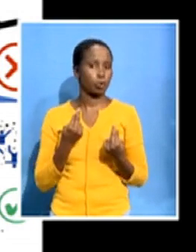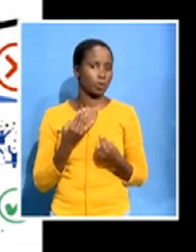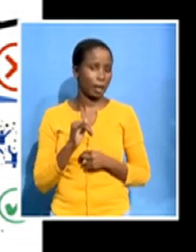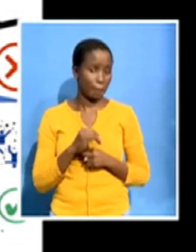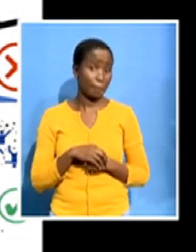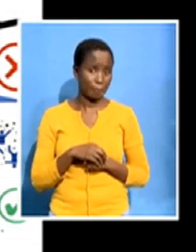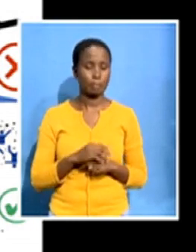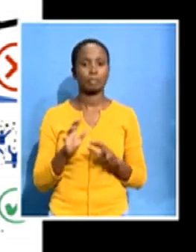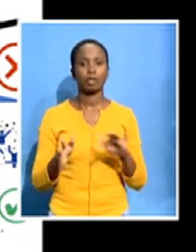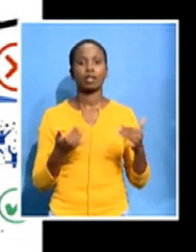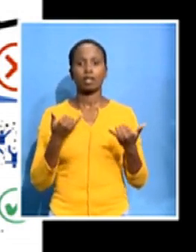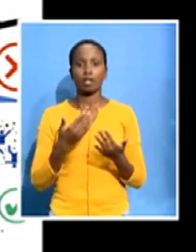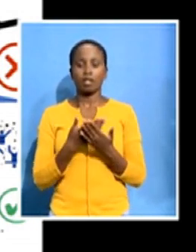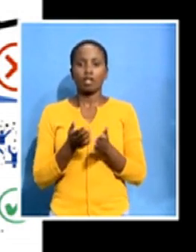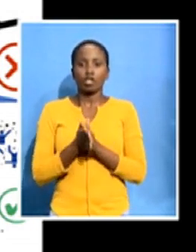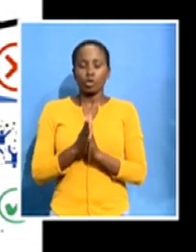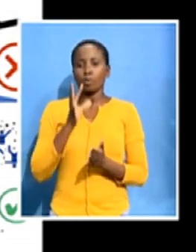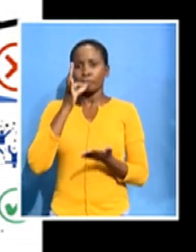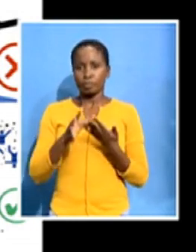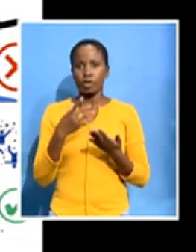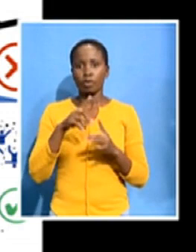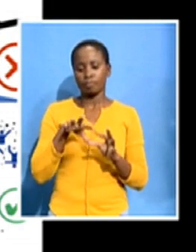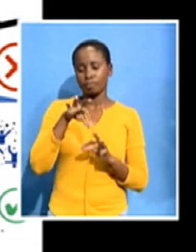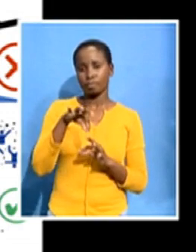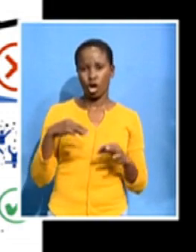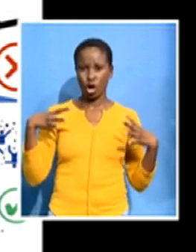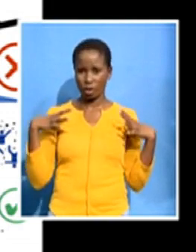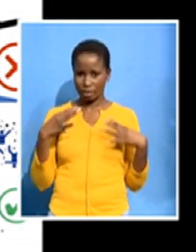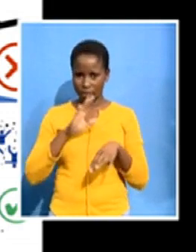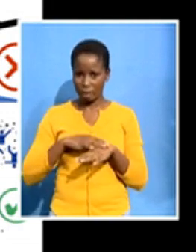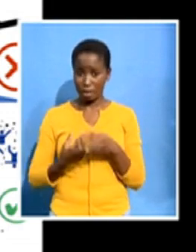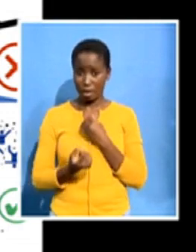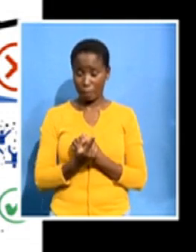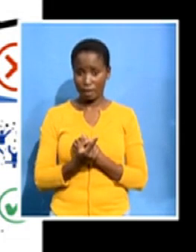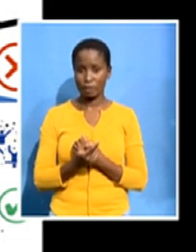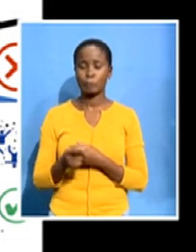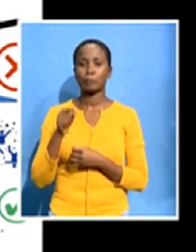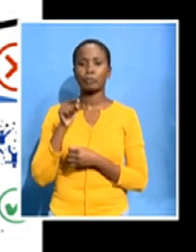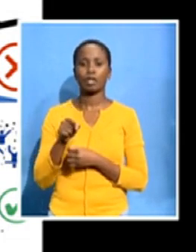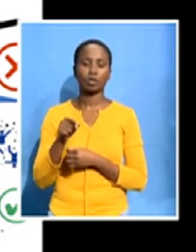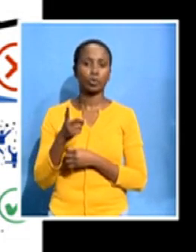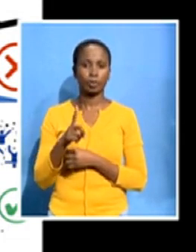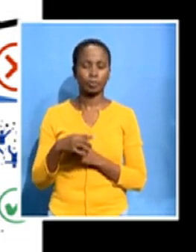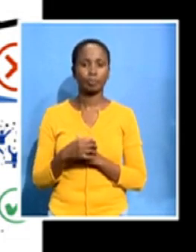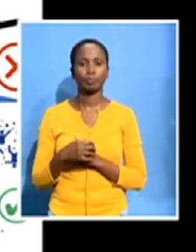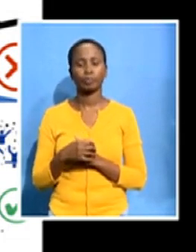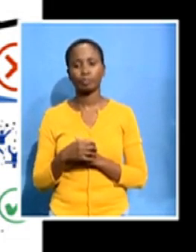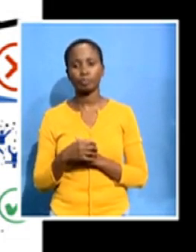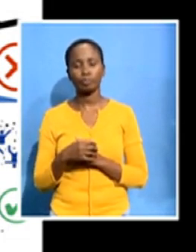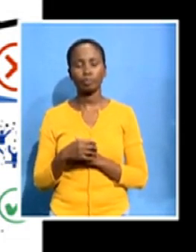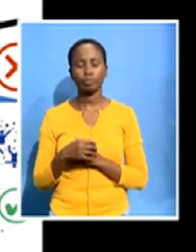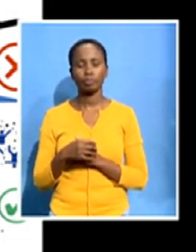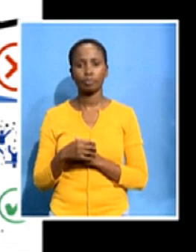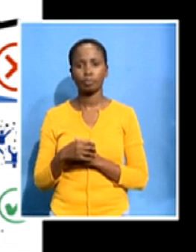period that we're in, and it's really just about avoiding or being